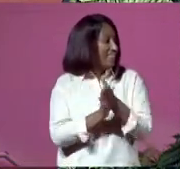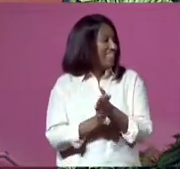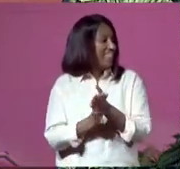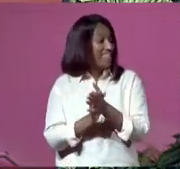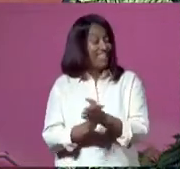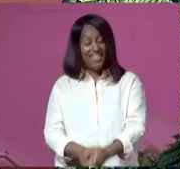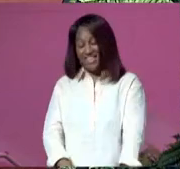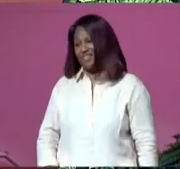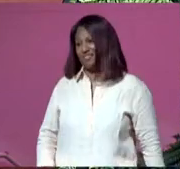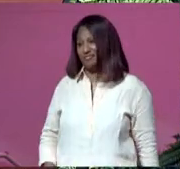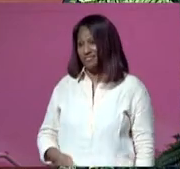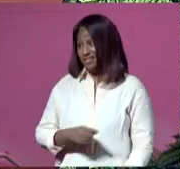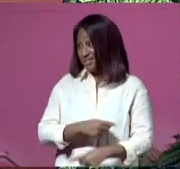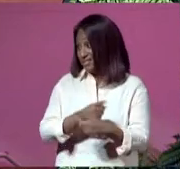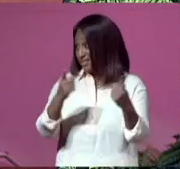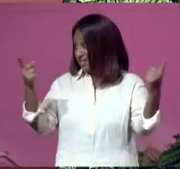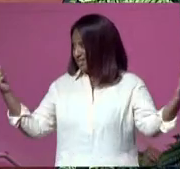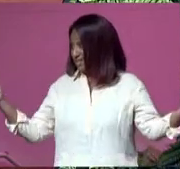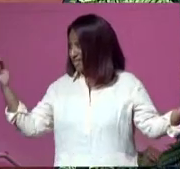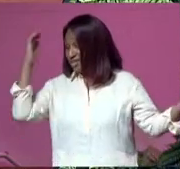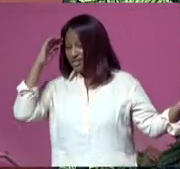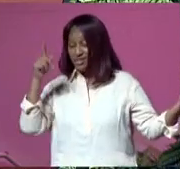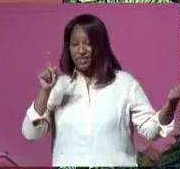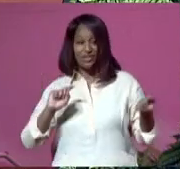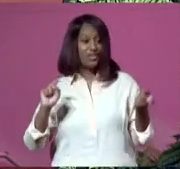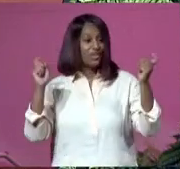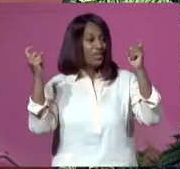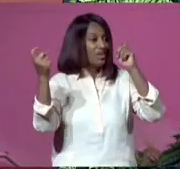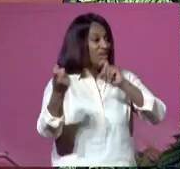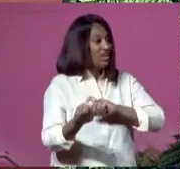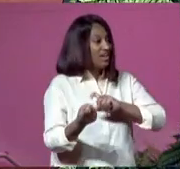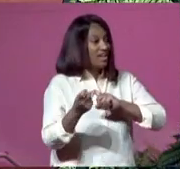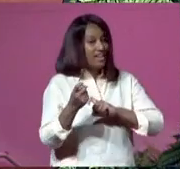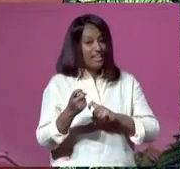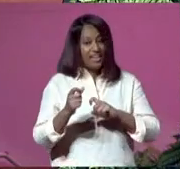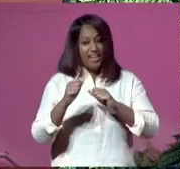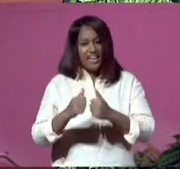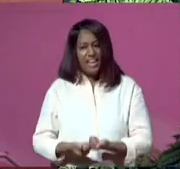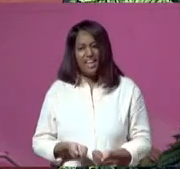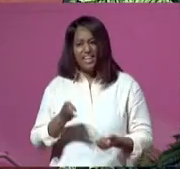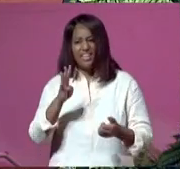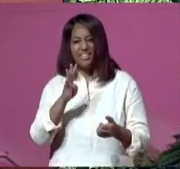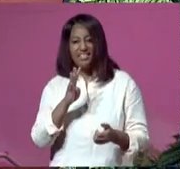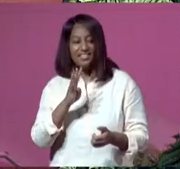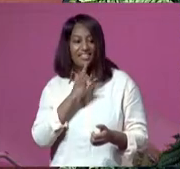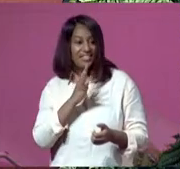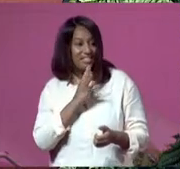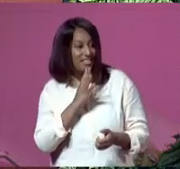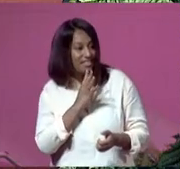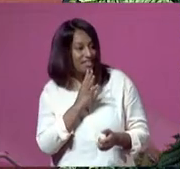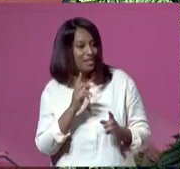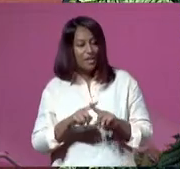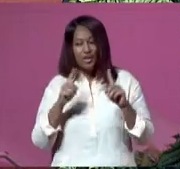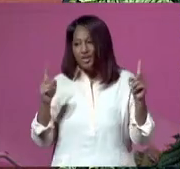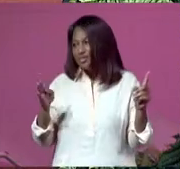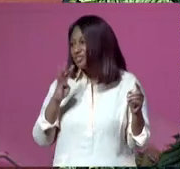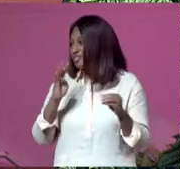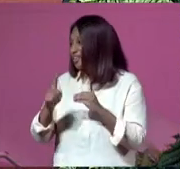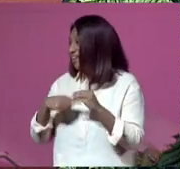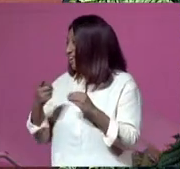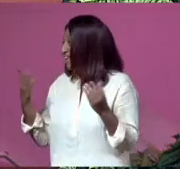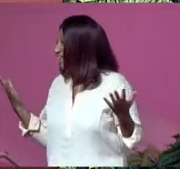We'll know you change not only by how you start talking, but what you start talking